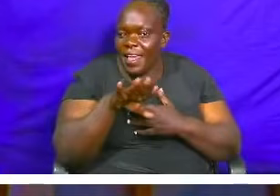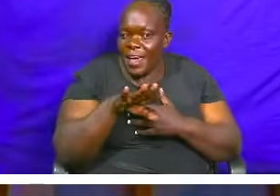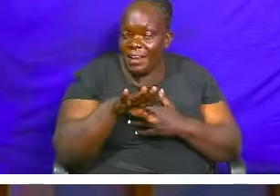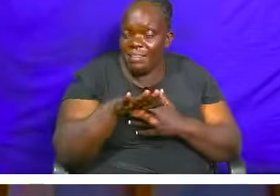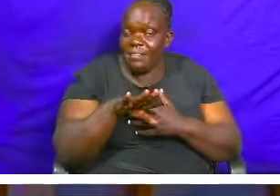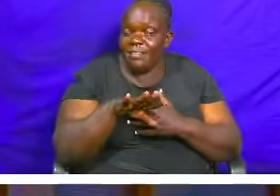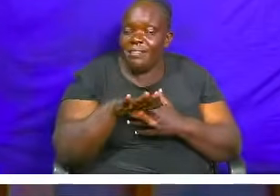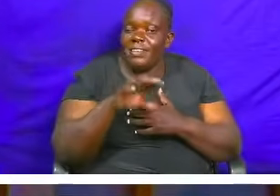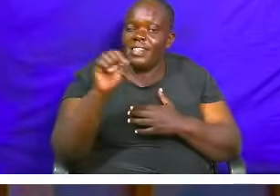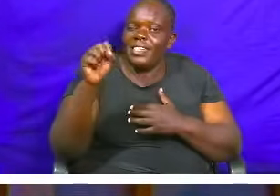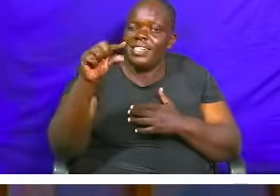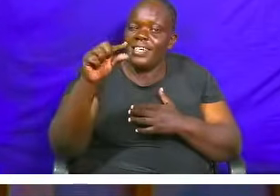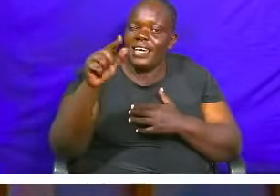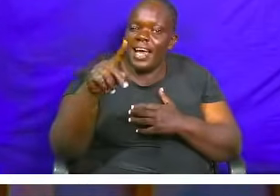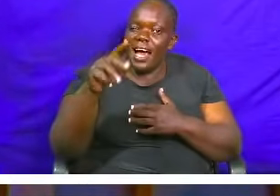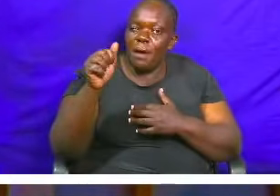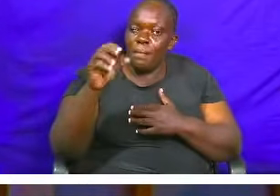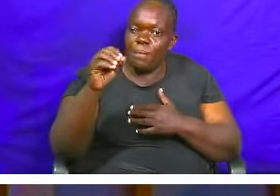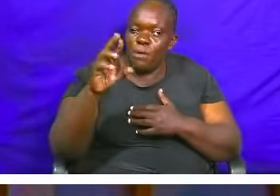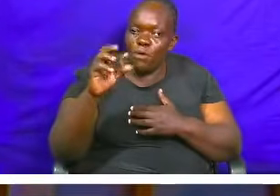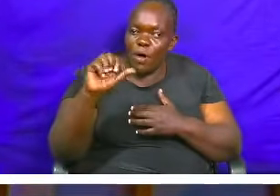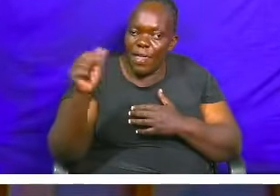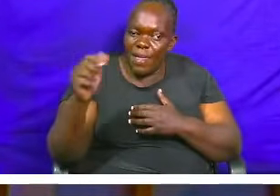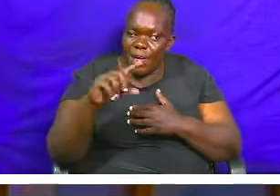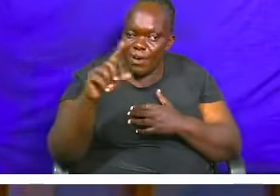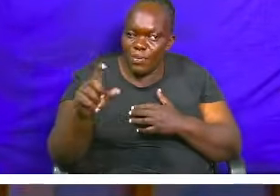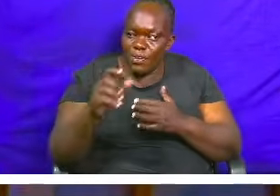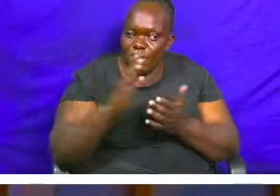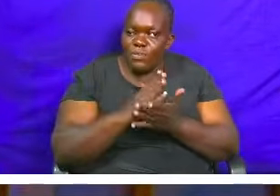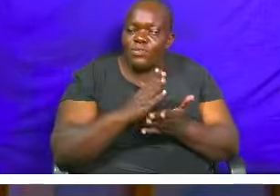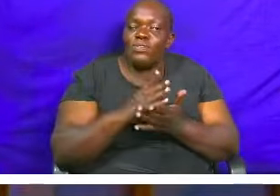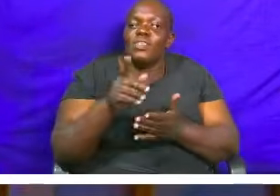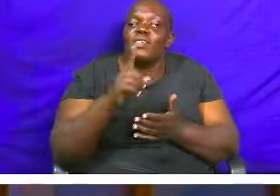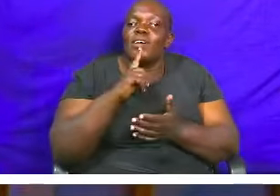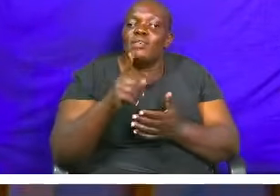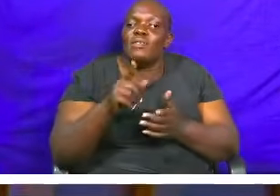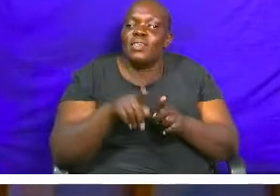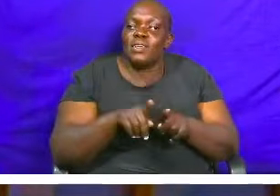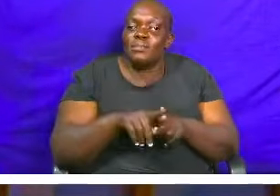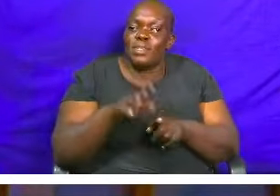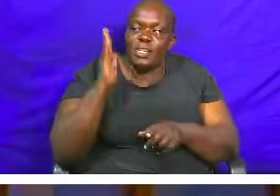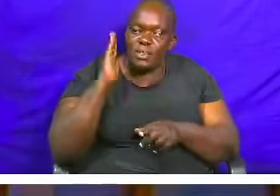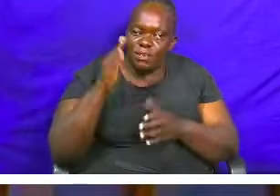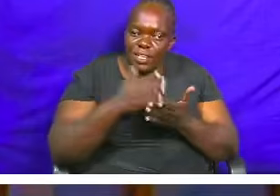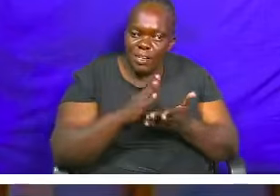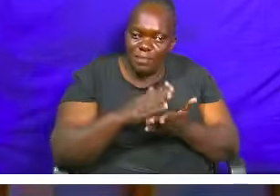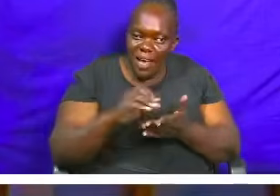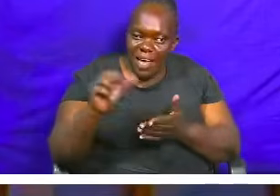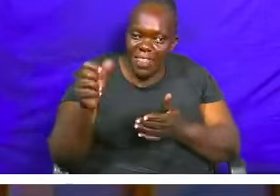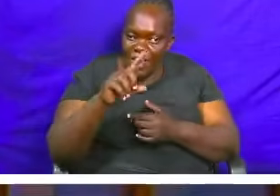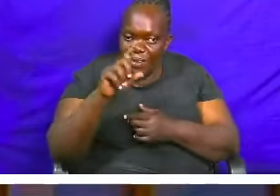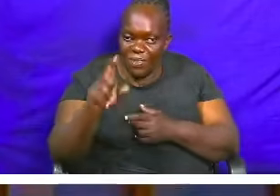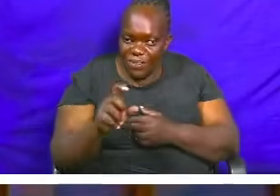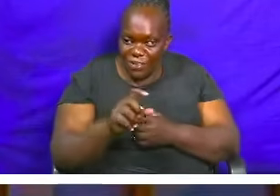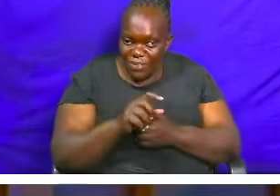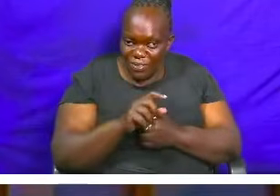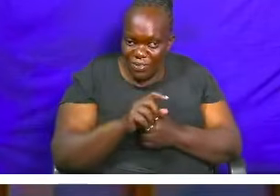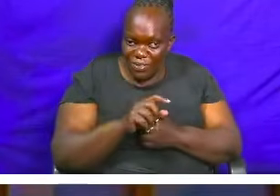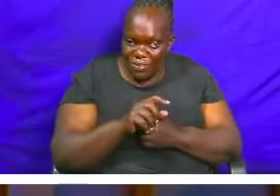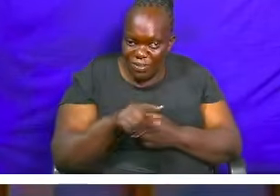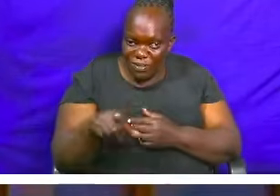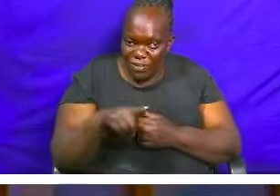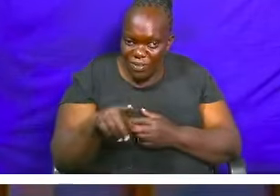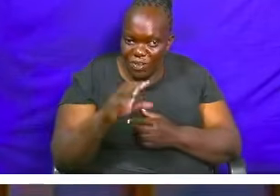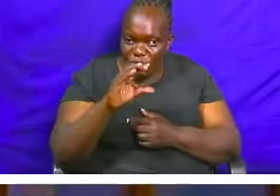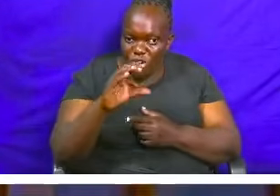or Singapore. I think the other question was, and of course that will assure security of supply. The other question was on the petroleum